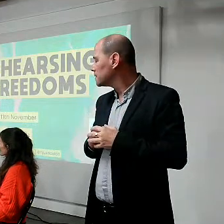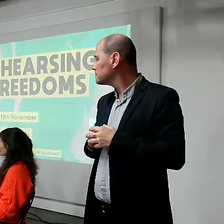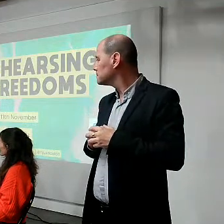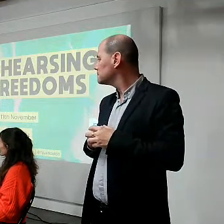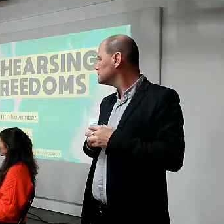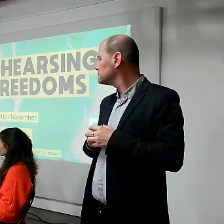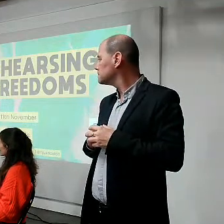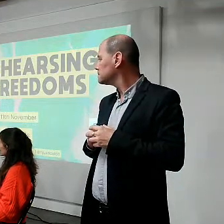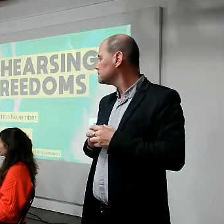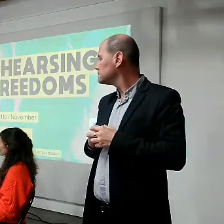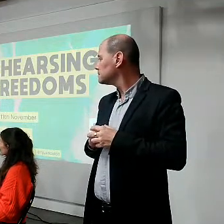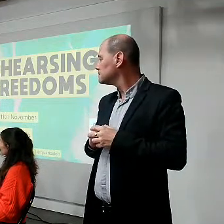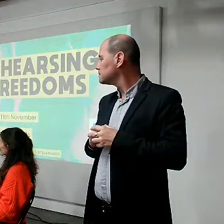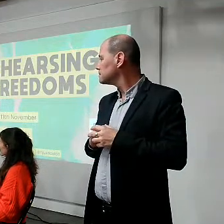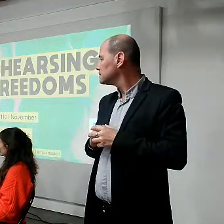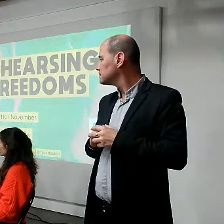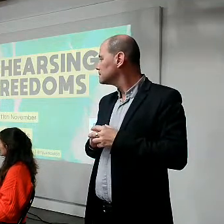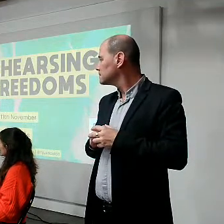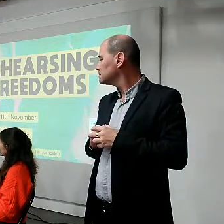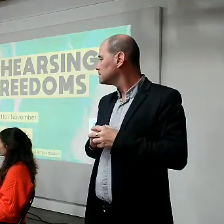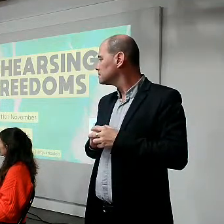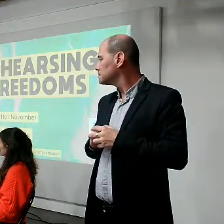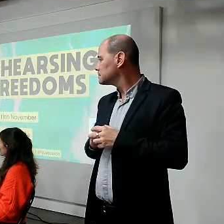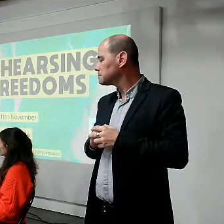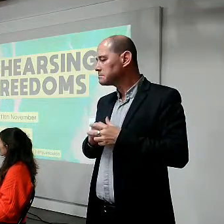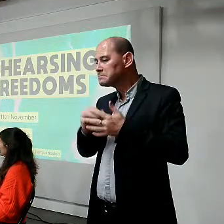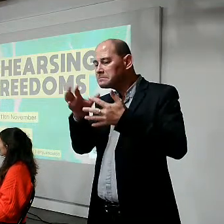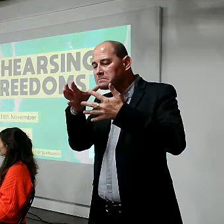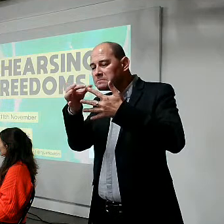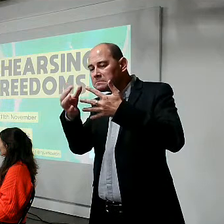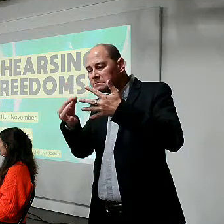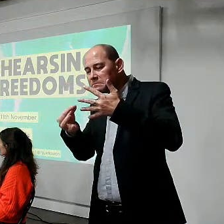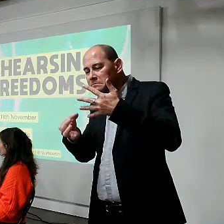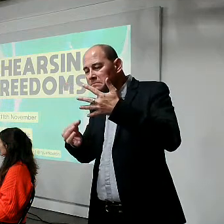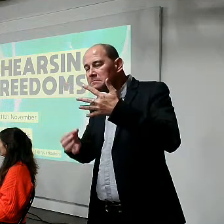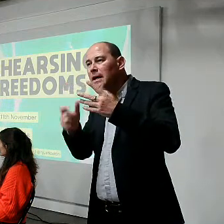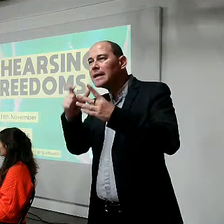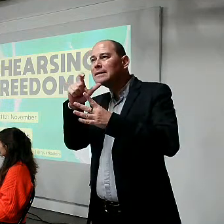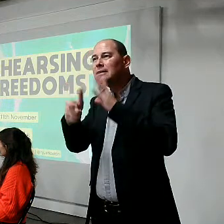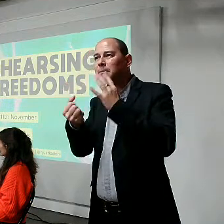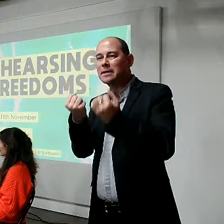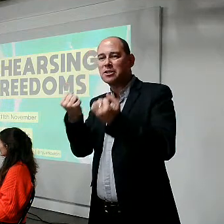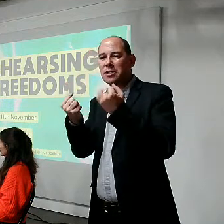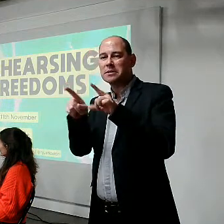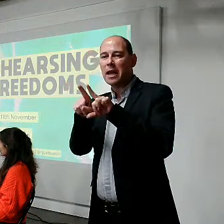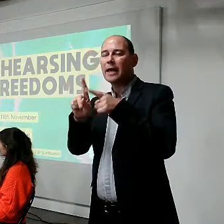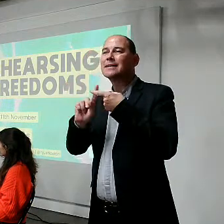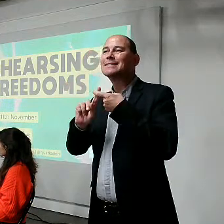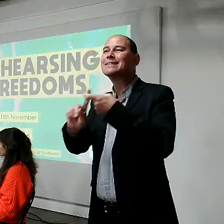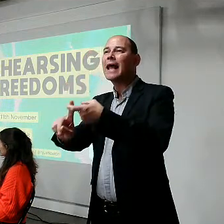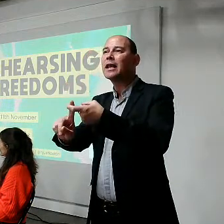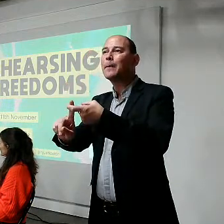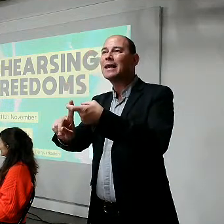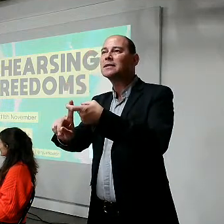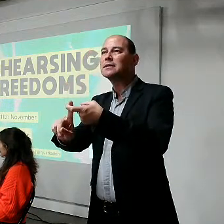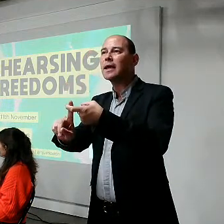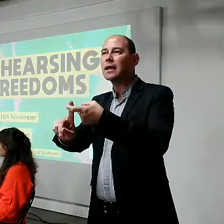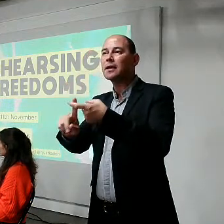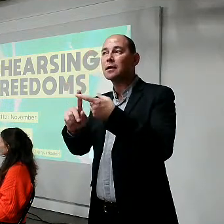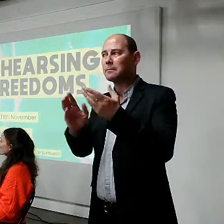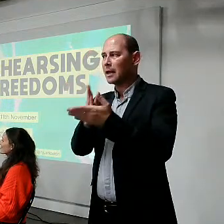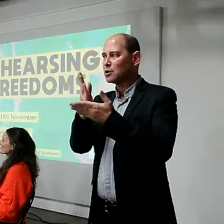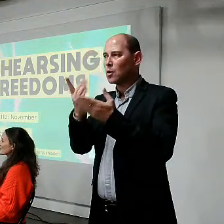And so, the other aspects of disability justice, like sustainability, for example, to make sure that we're sustainable in this